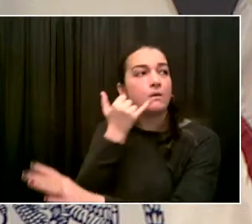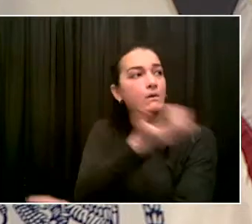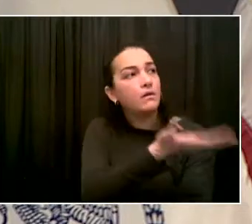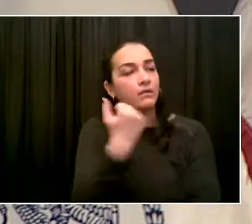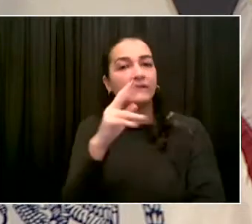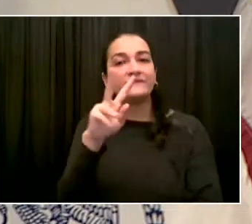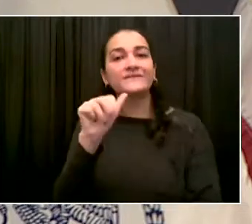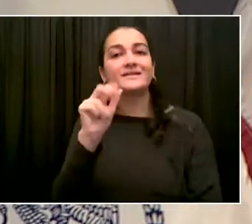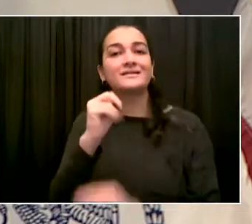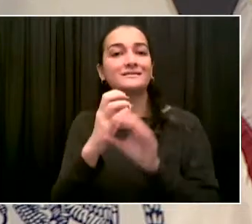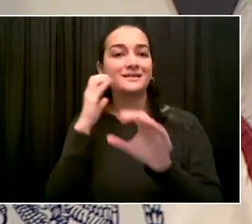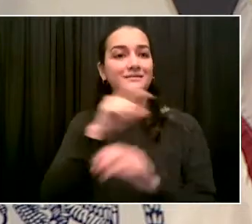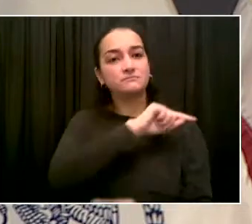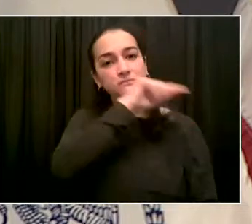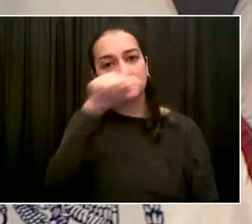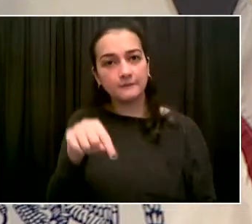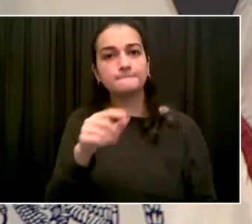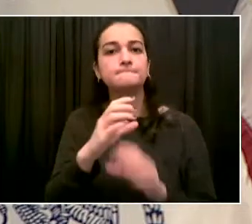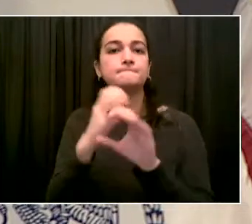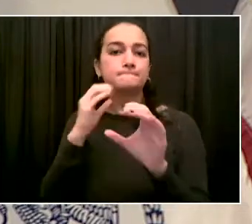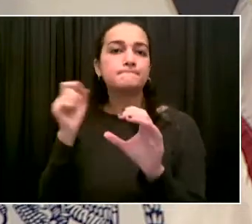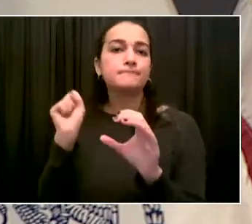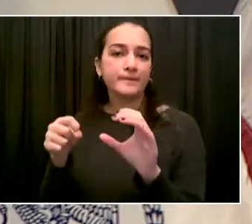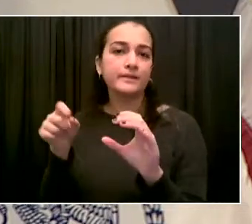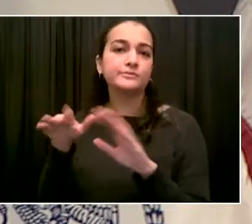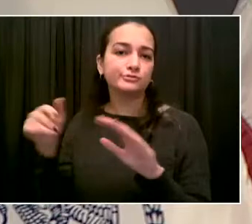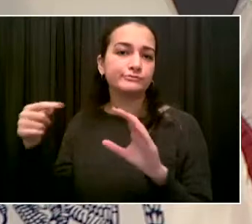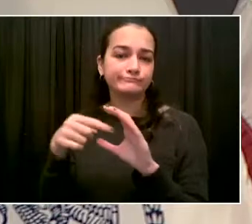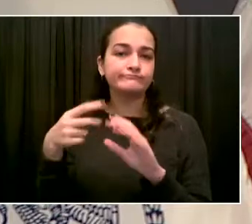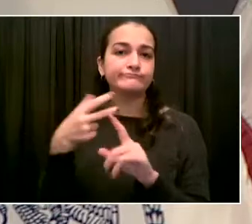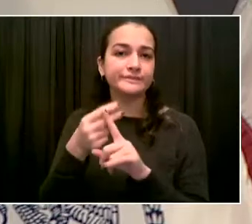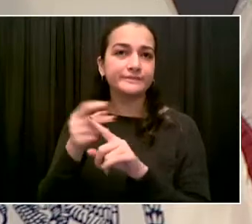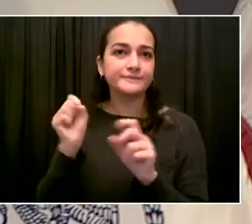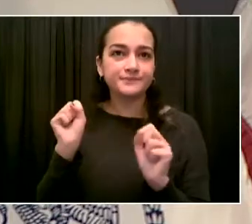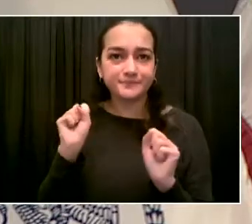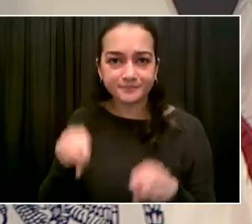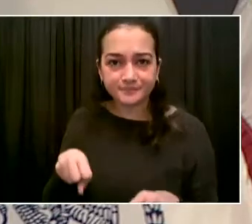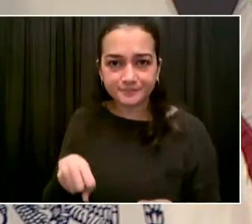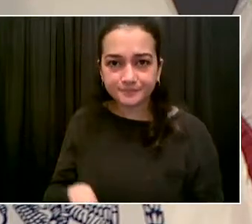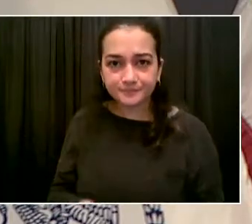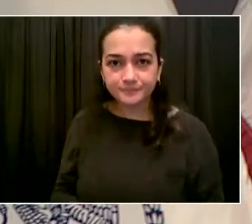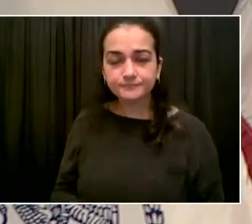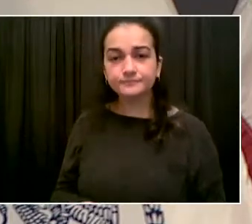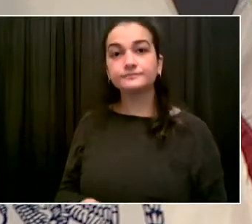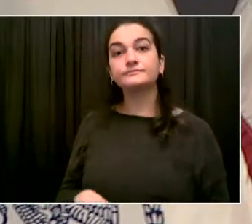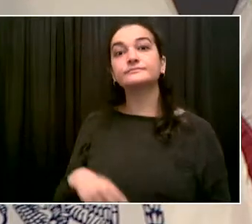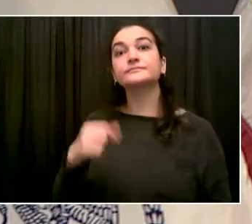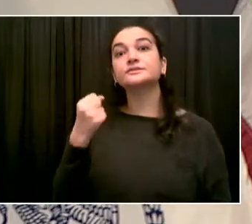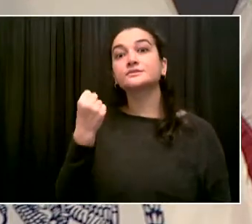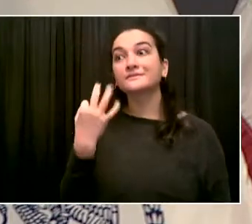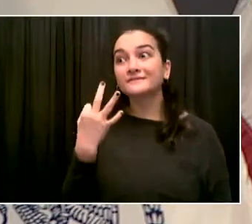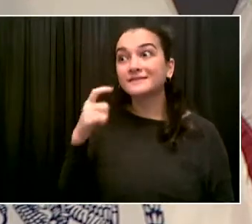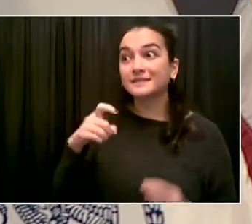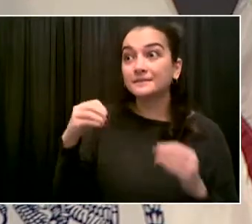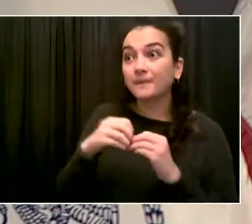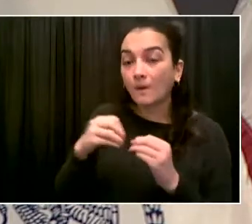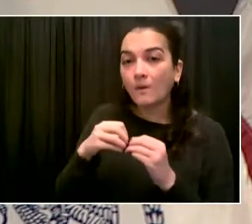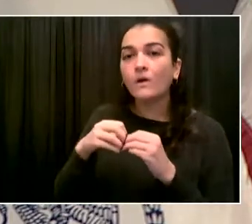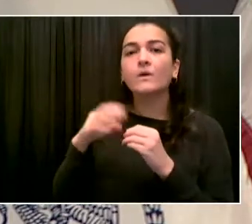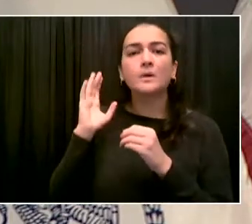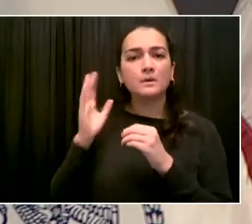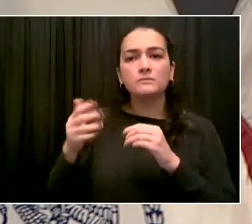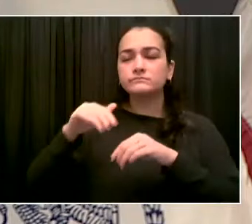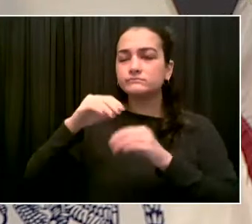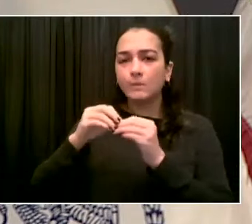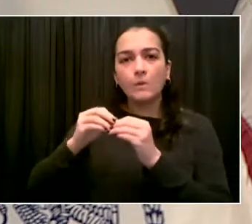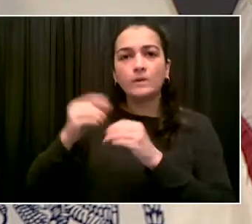time. But what we learned yesterday is there is high demand in some places. We do have the capacity to meet it. We just have to match it, and that's what